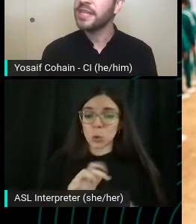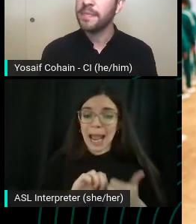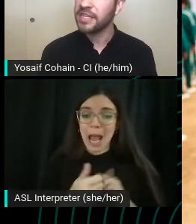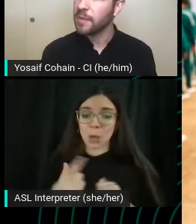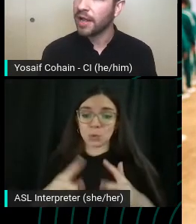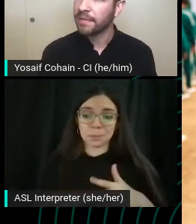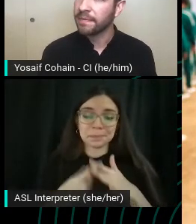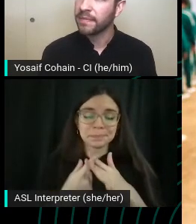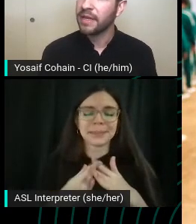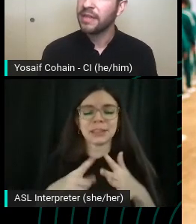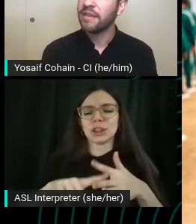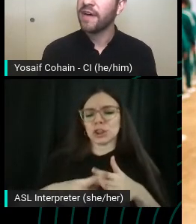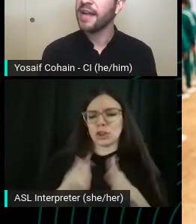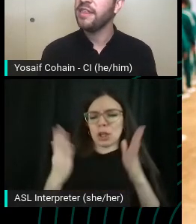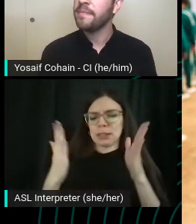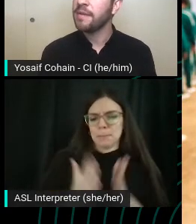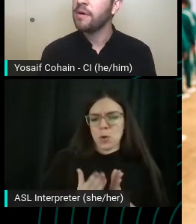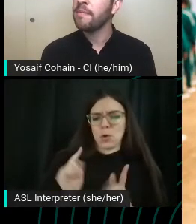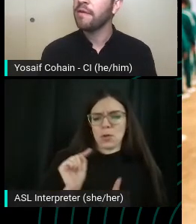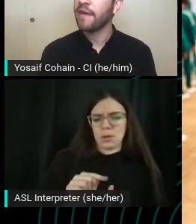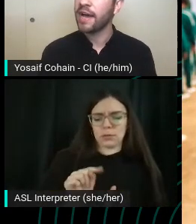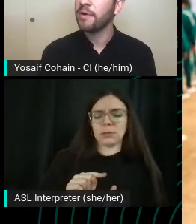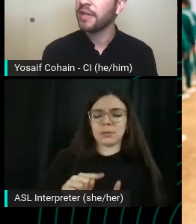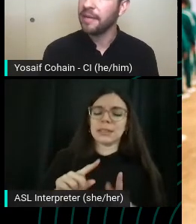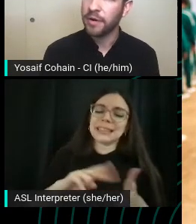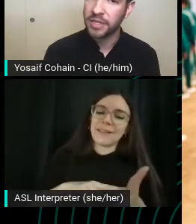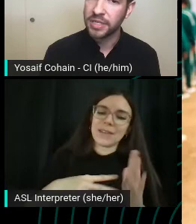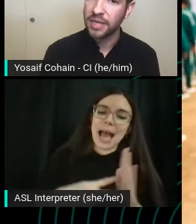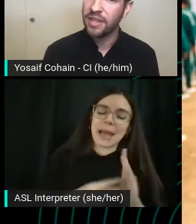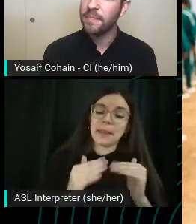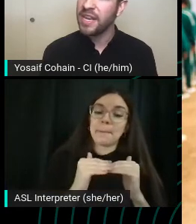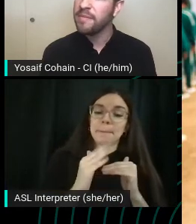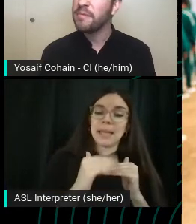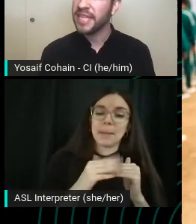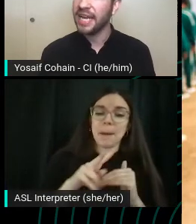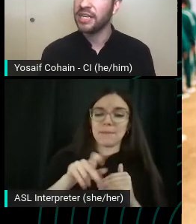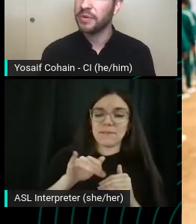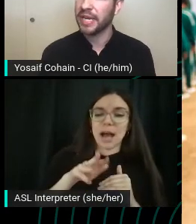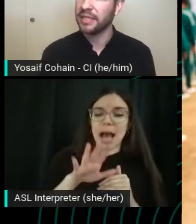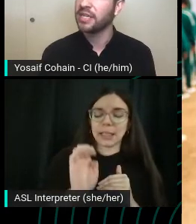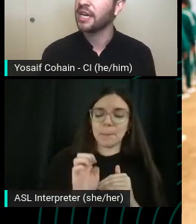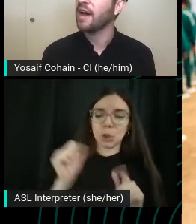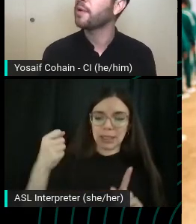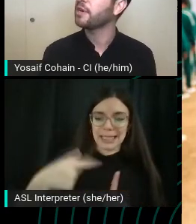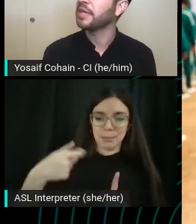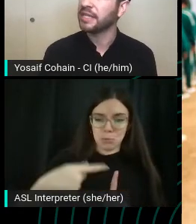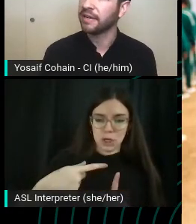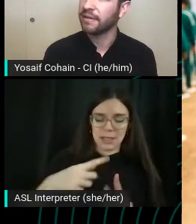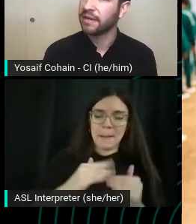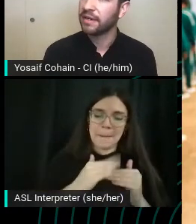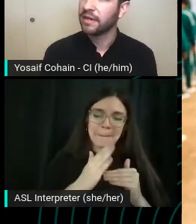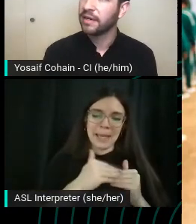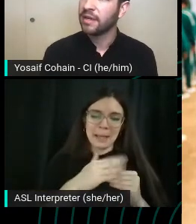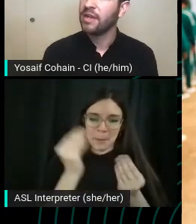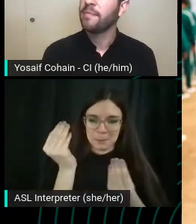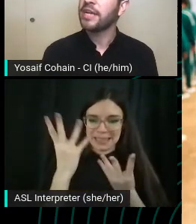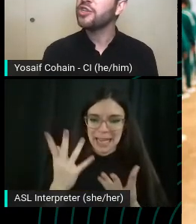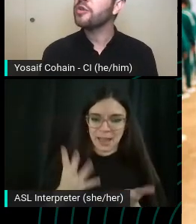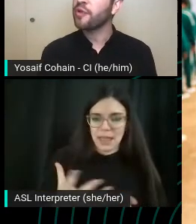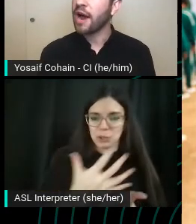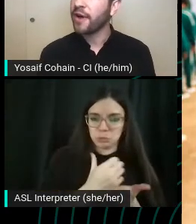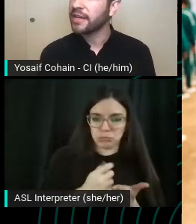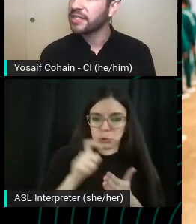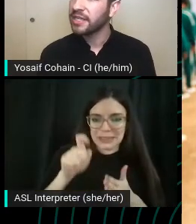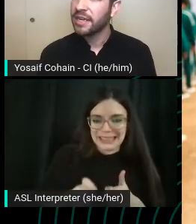start with something small. Define the minimum viable inputs, the minimum data you need to get where you need to. Measure